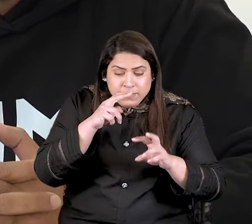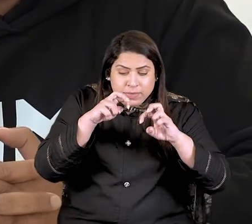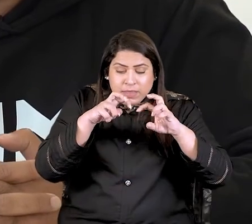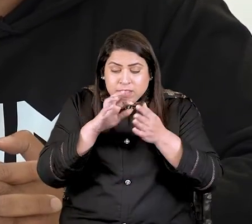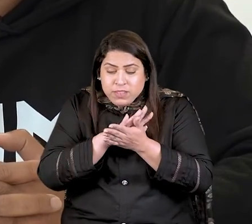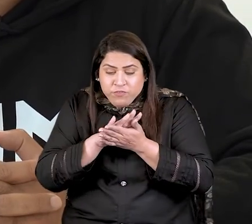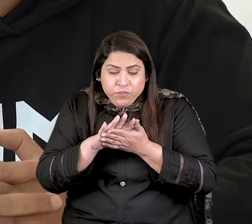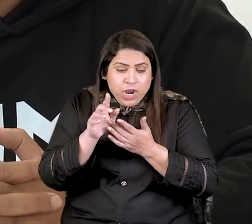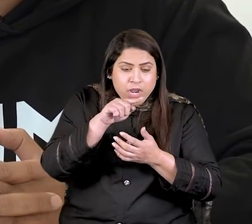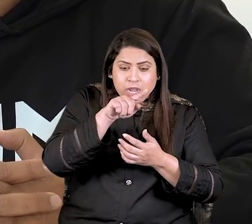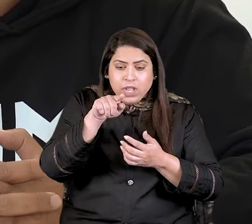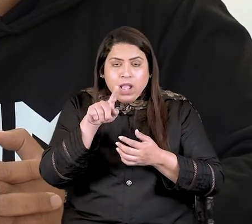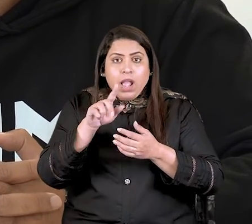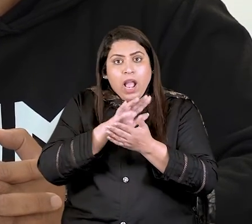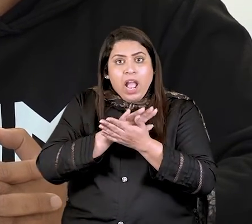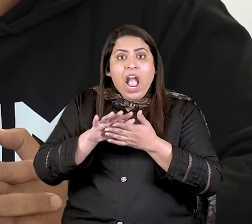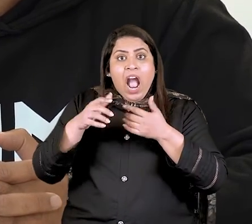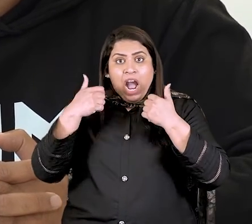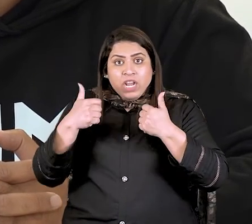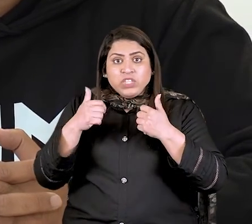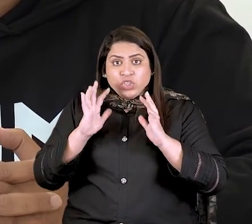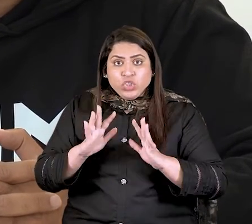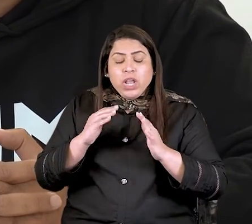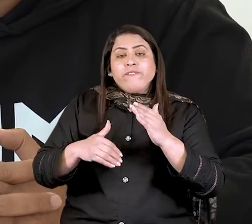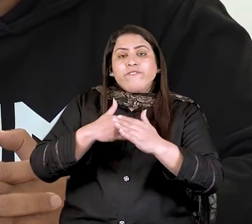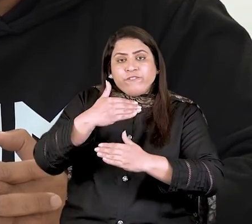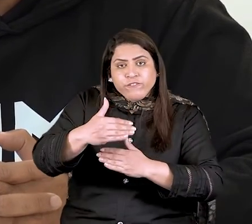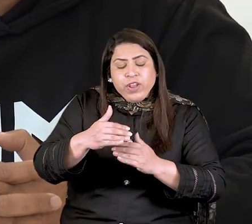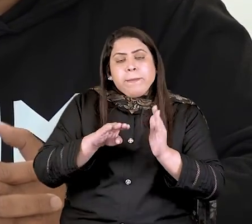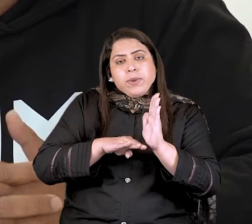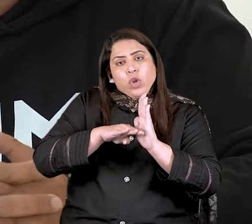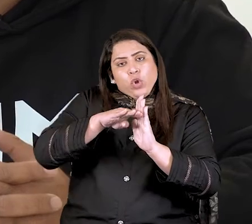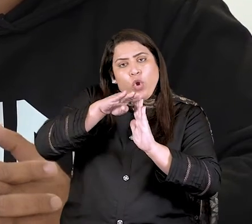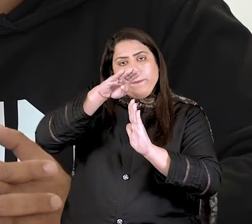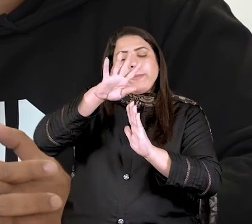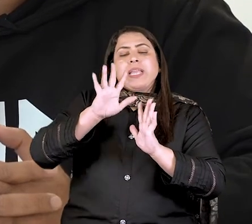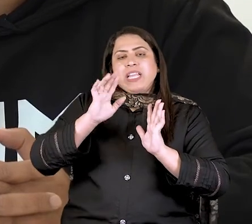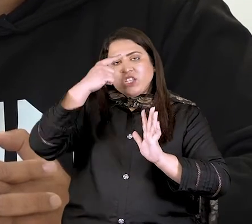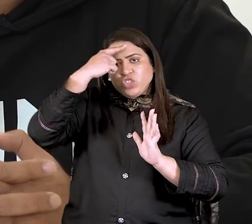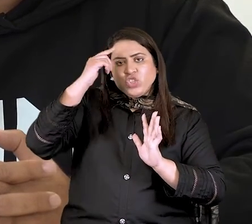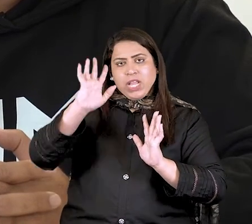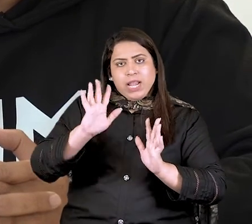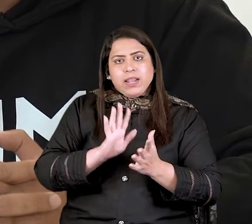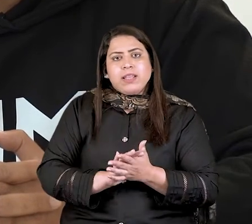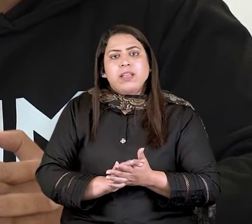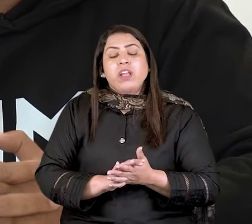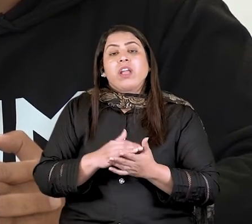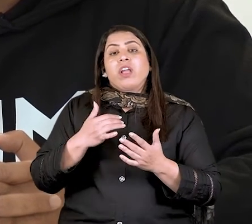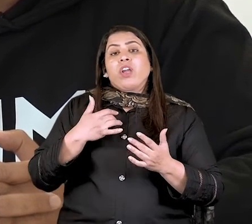The micromanagement. It is. It certainly is. And we'll keep going.